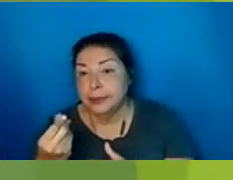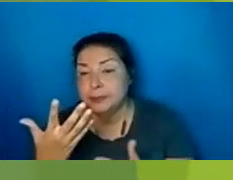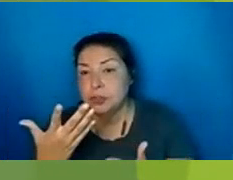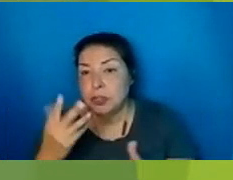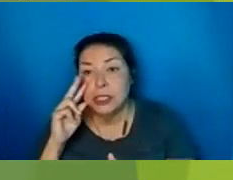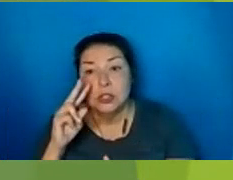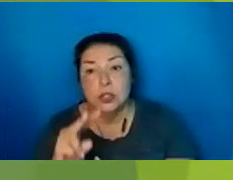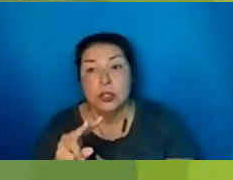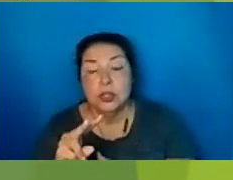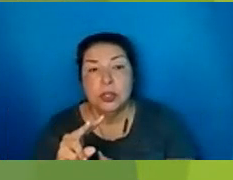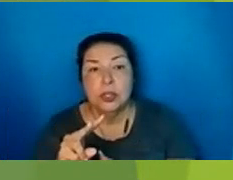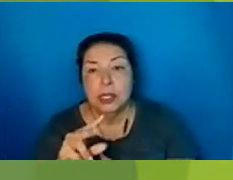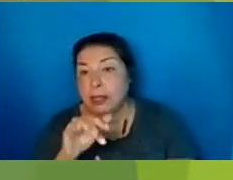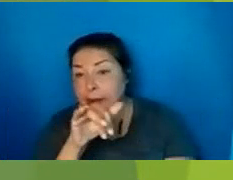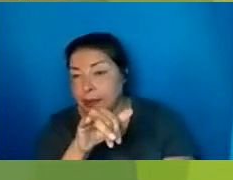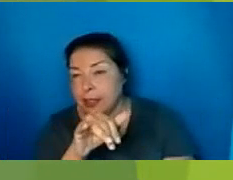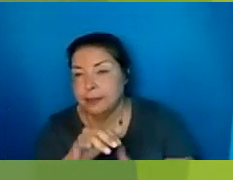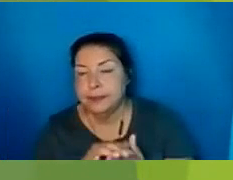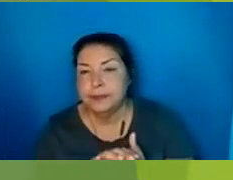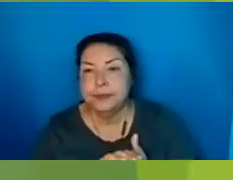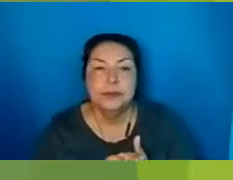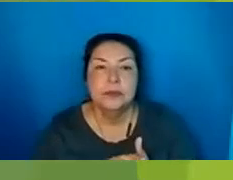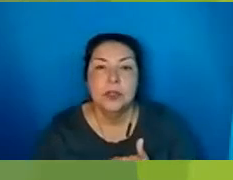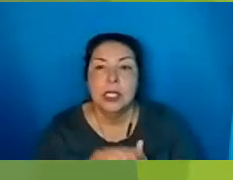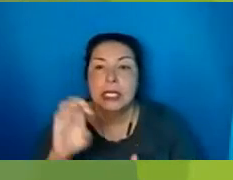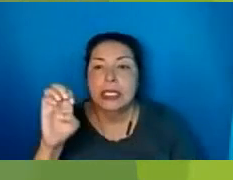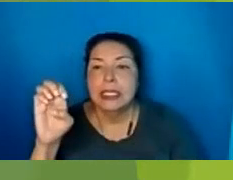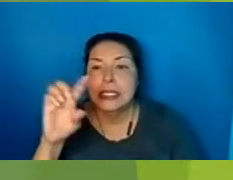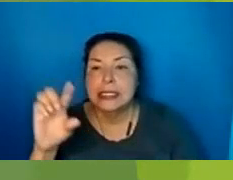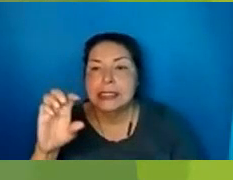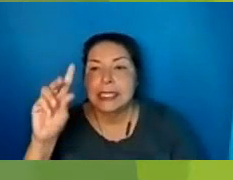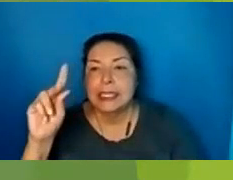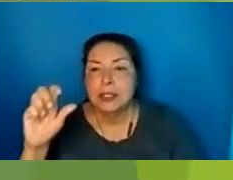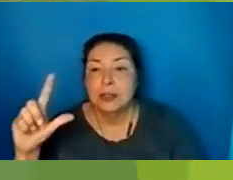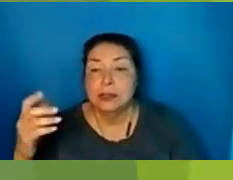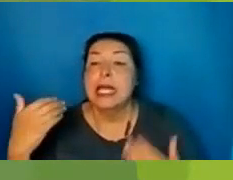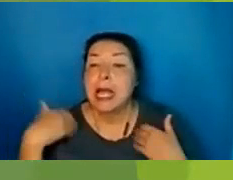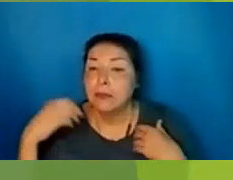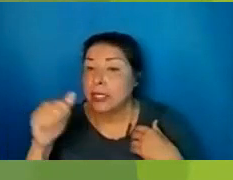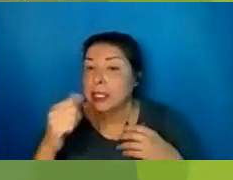look at this. Ezekiel's having another vision.